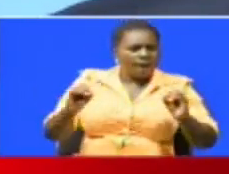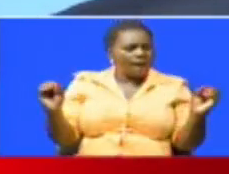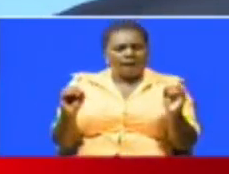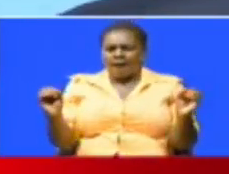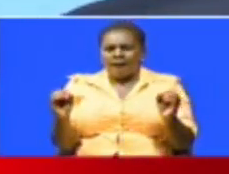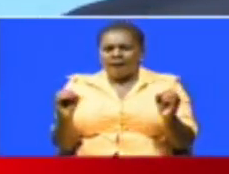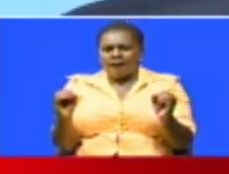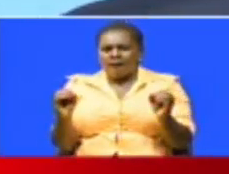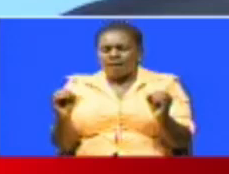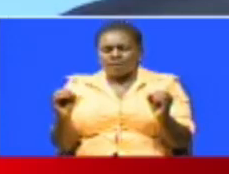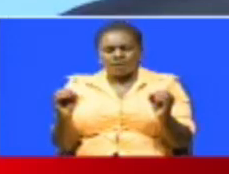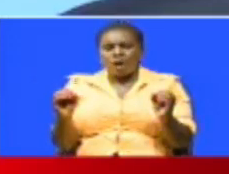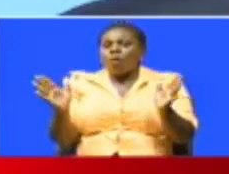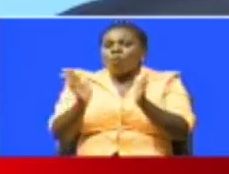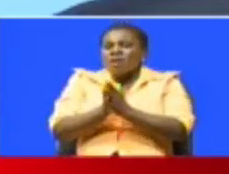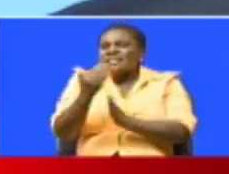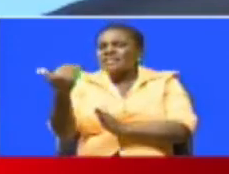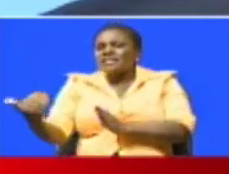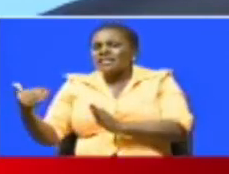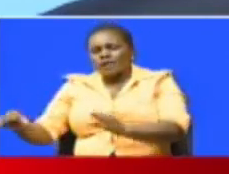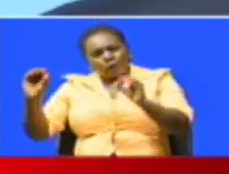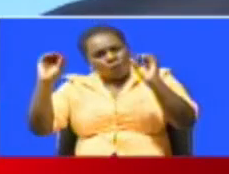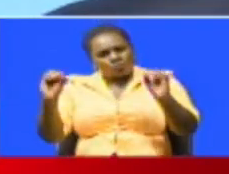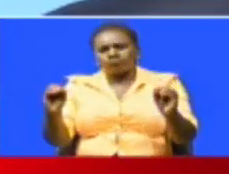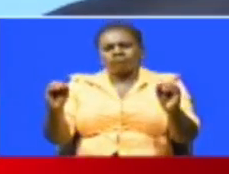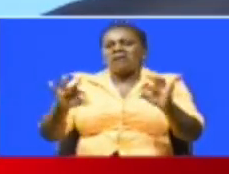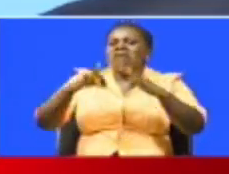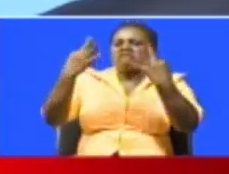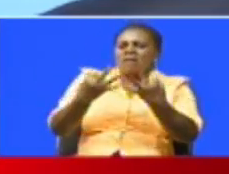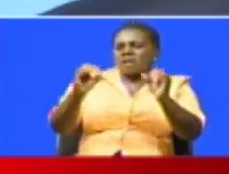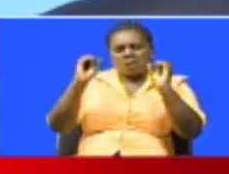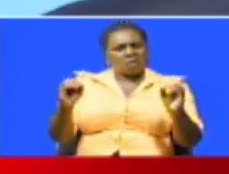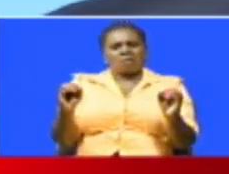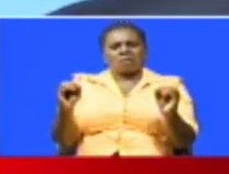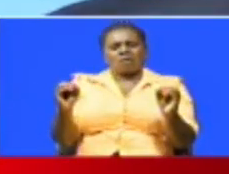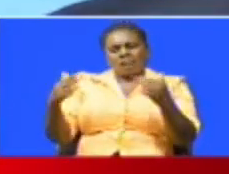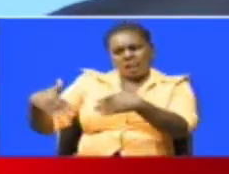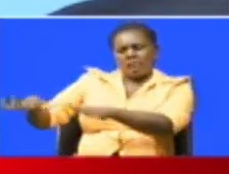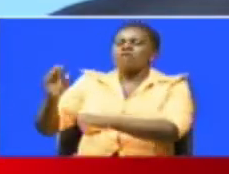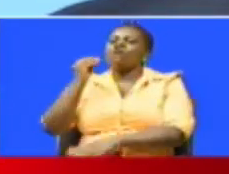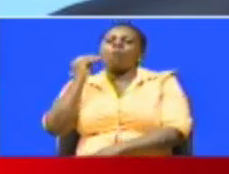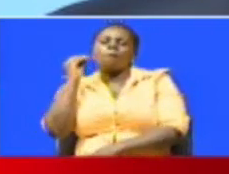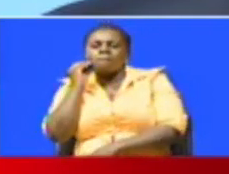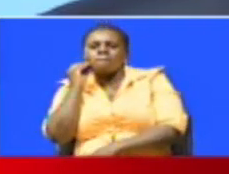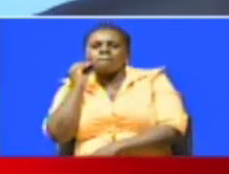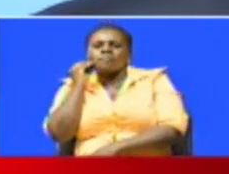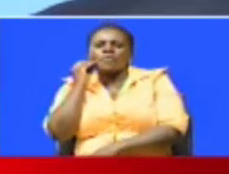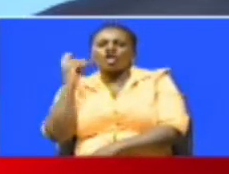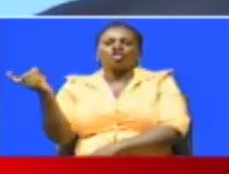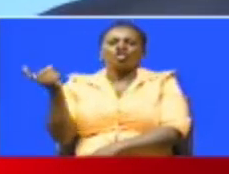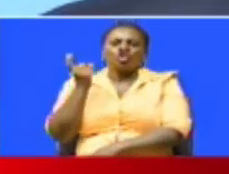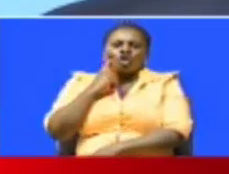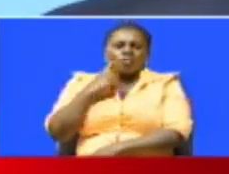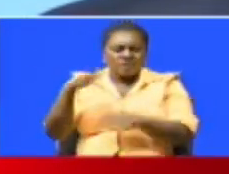bunched together with their children, with their families. Those must be left at home. Shopping should